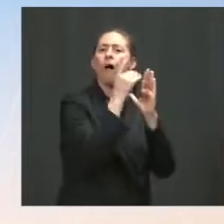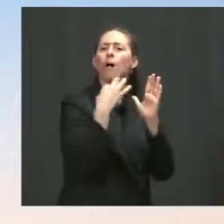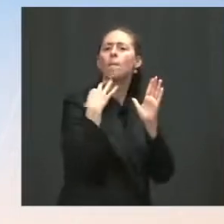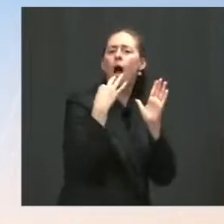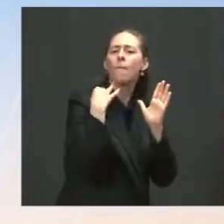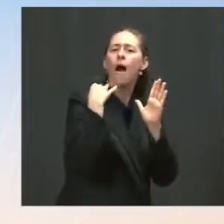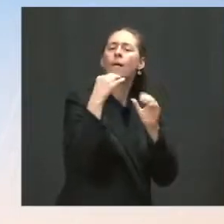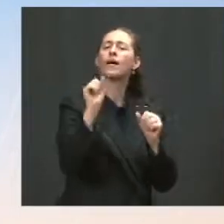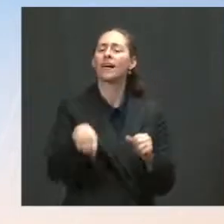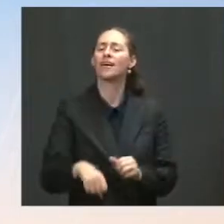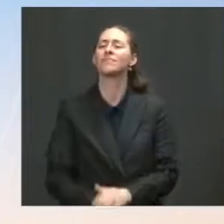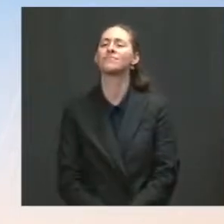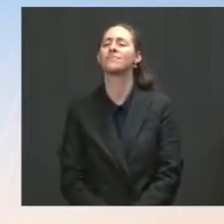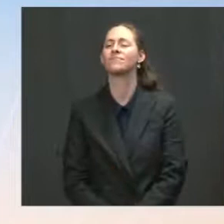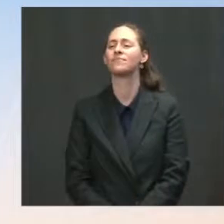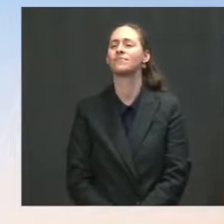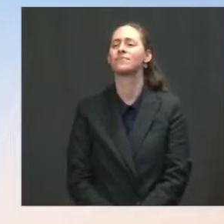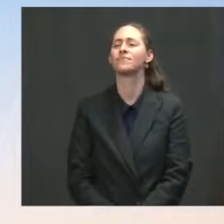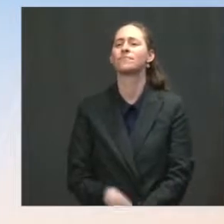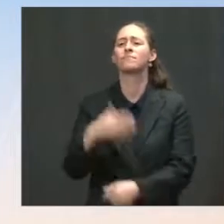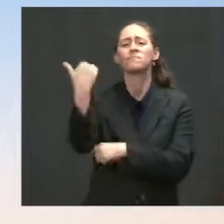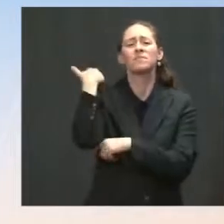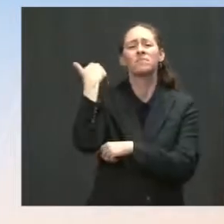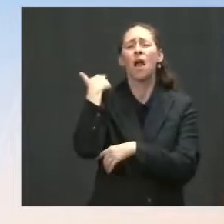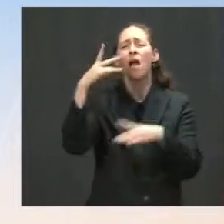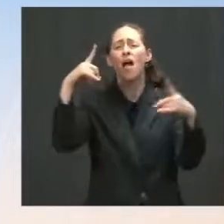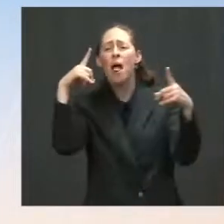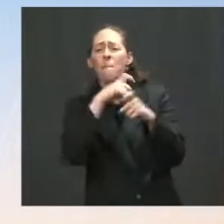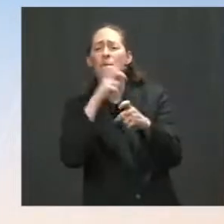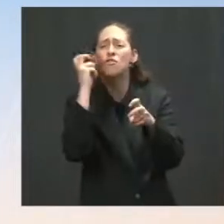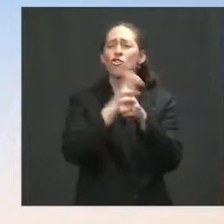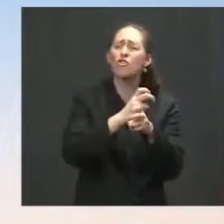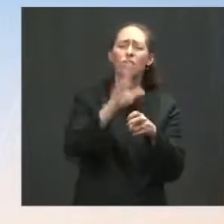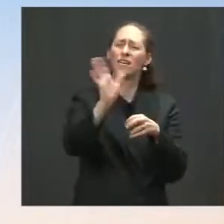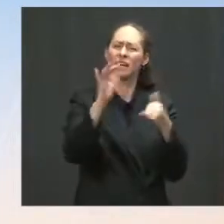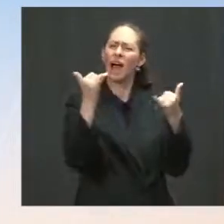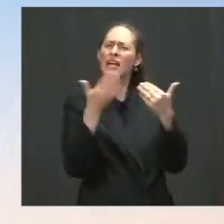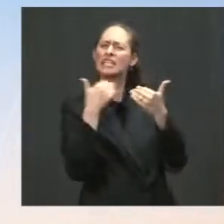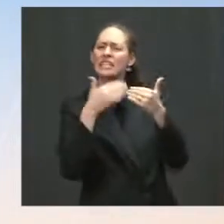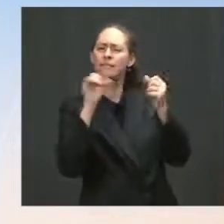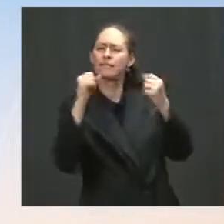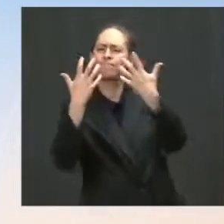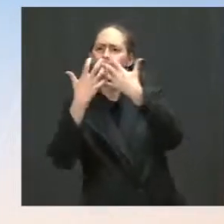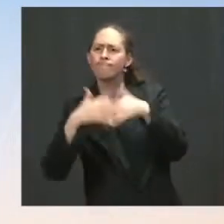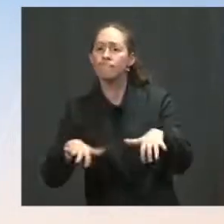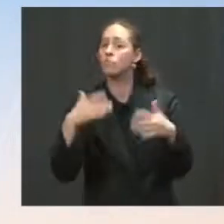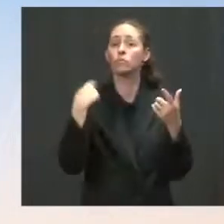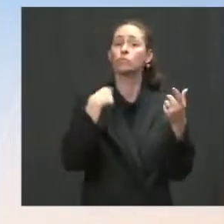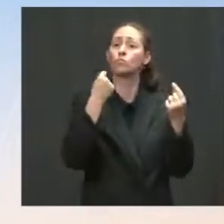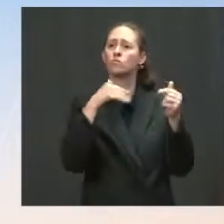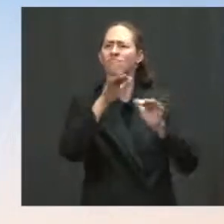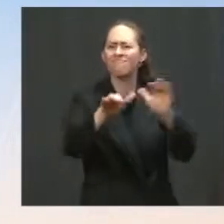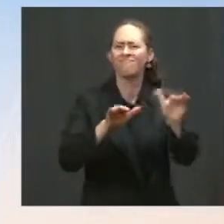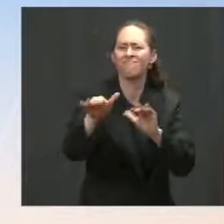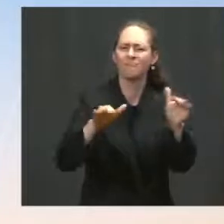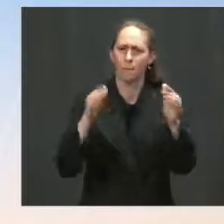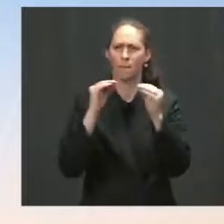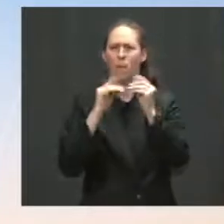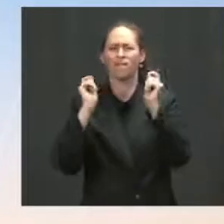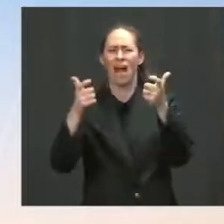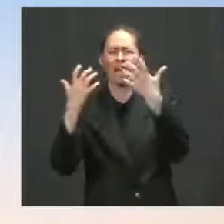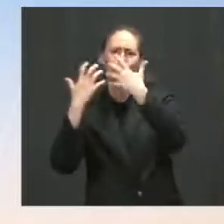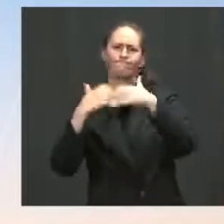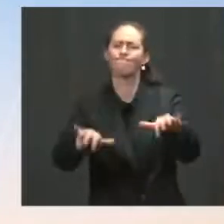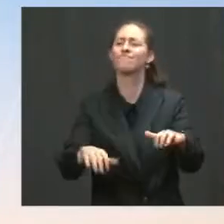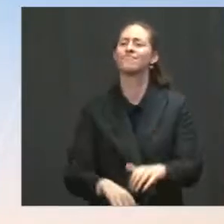streamlining what is often the most time-consuming part of the eligibility verification and a barrier for people applying. So this is a process that we're